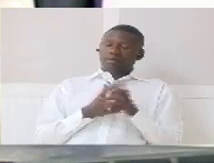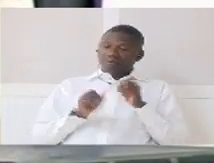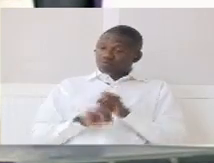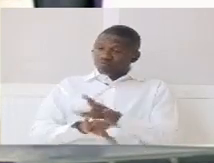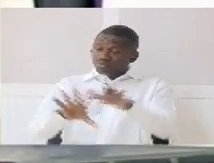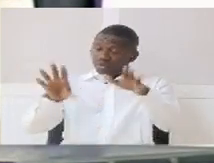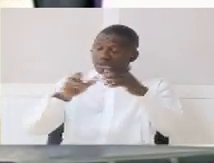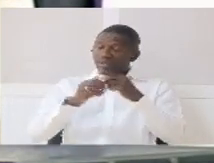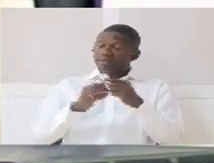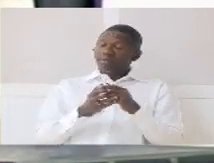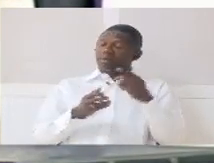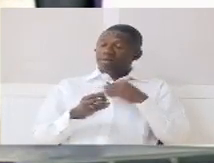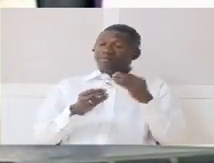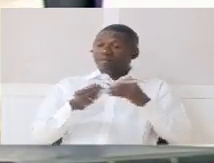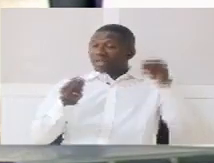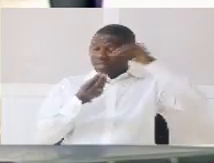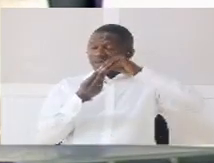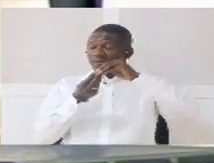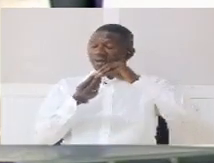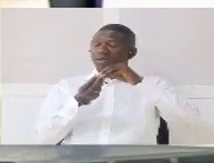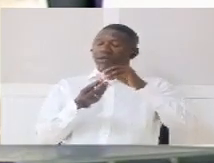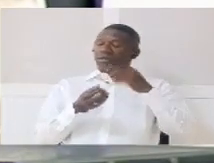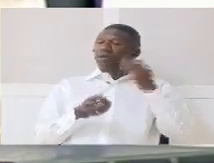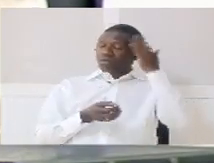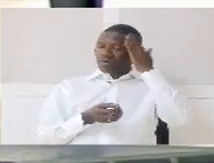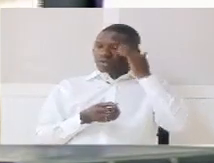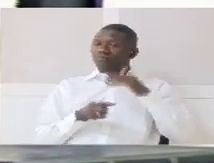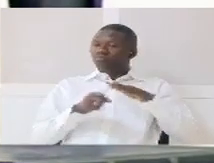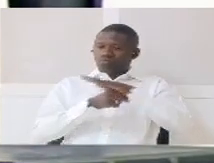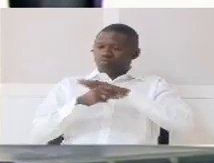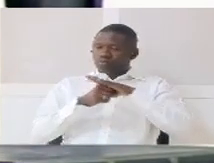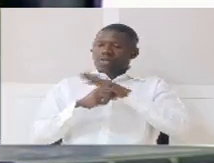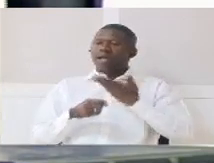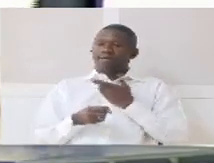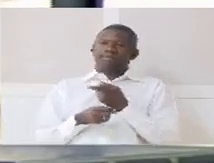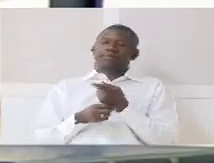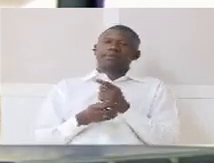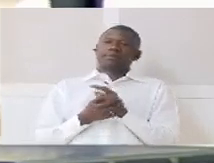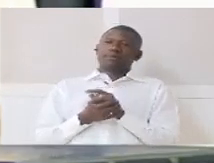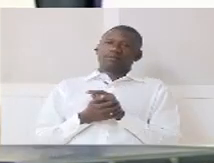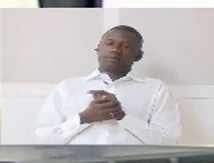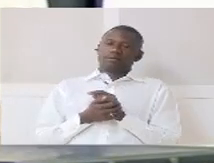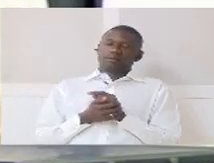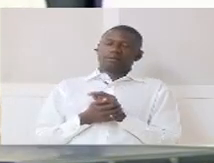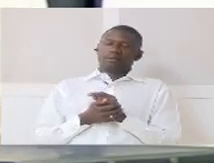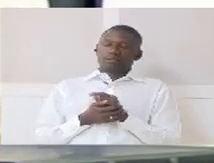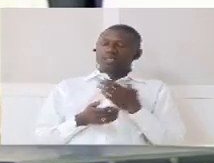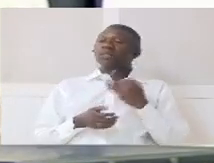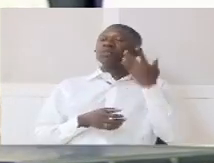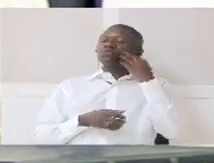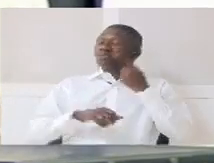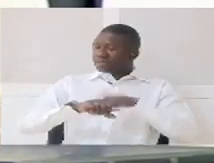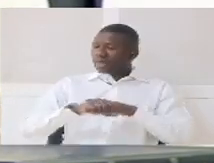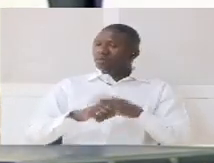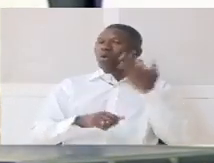it increases, goes up, they know that there is overcrowding. In fact, wale kake padino kana wale fankon. And that is why